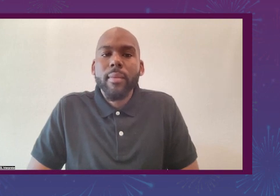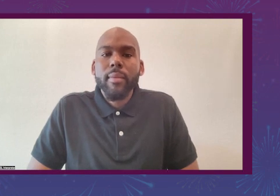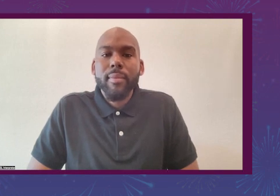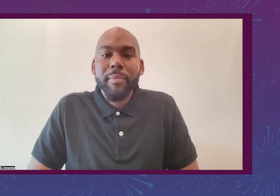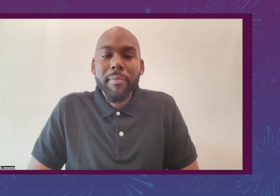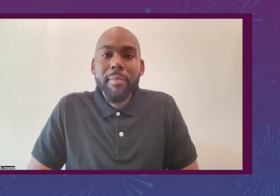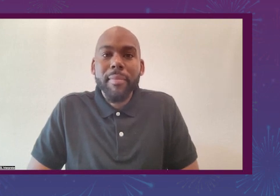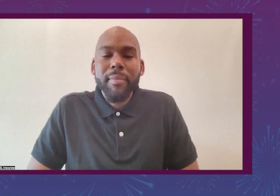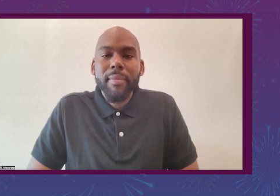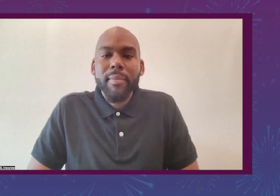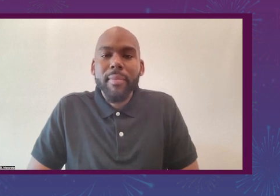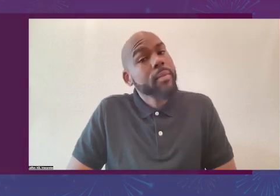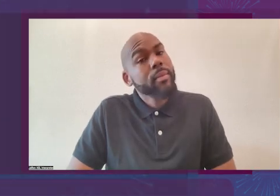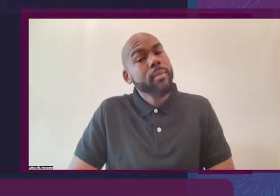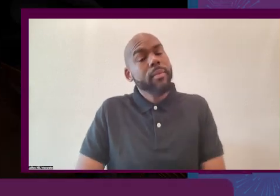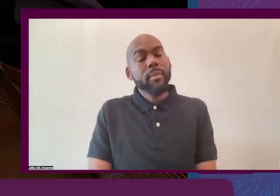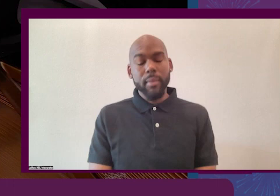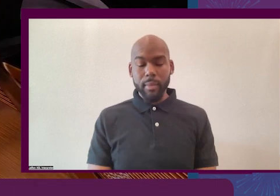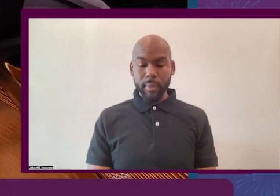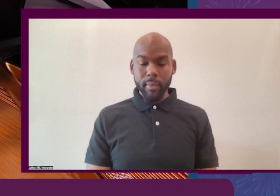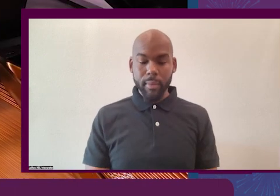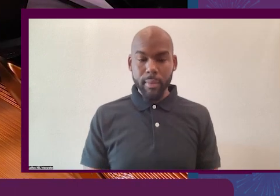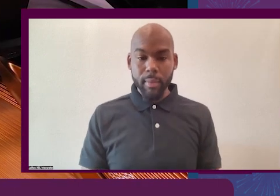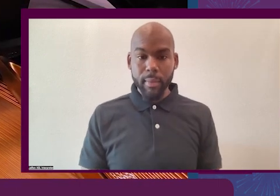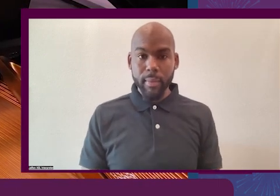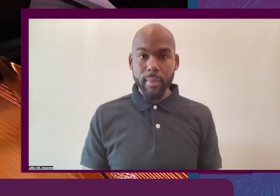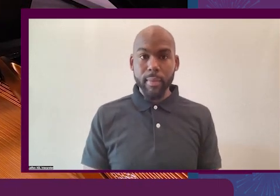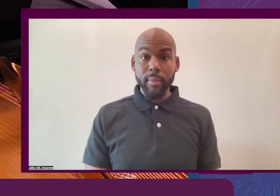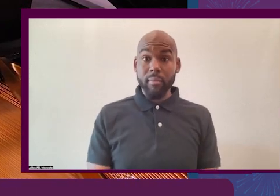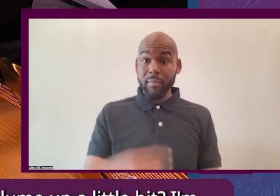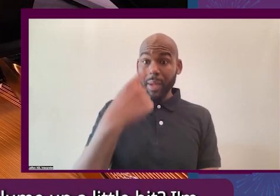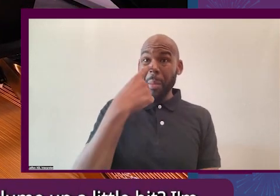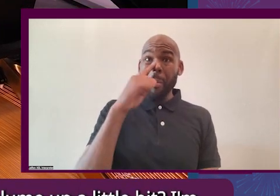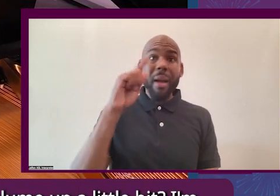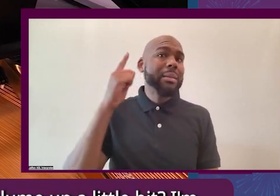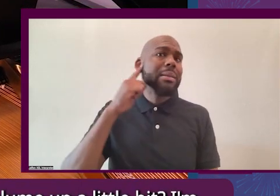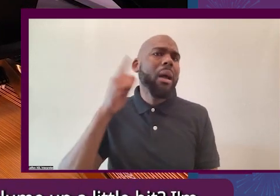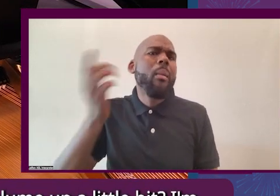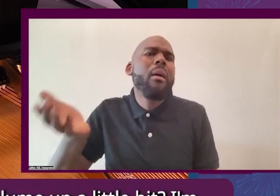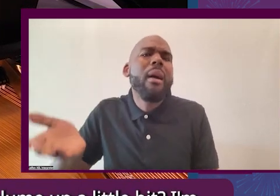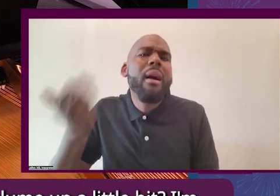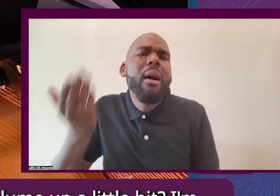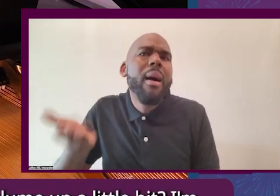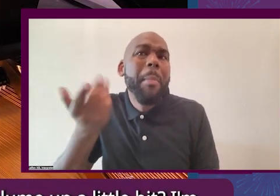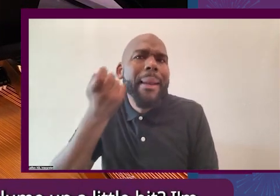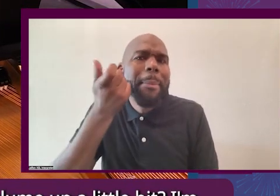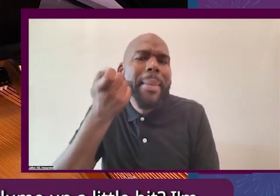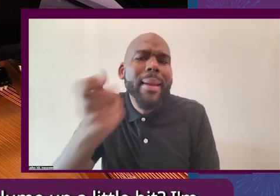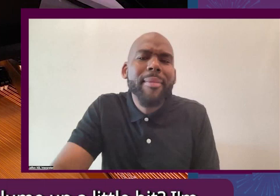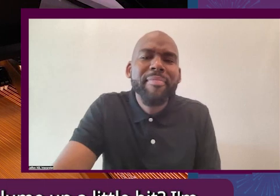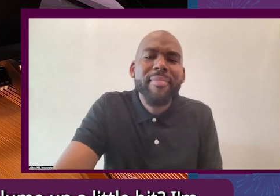and fingernail polish, singing and playing a grand piano. Could you turn the volume up a